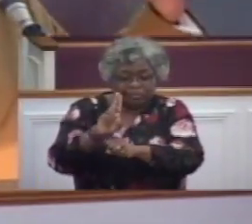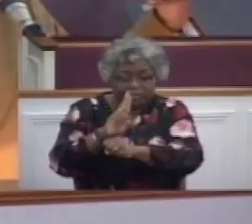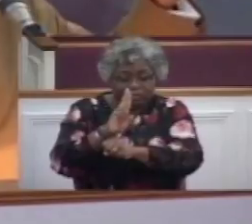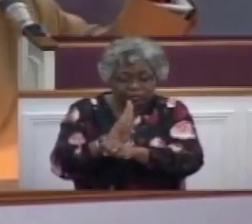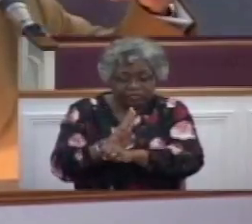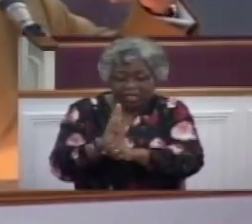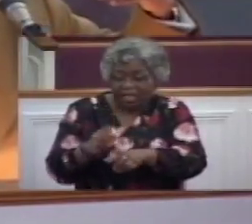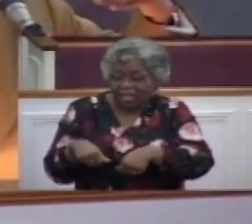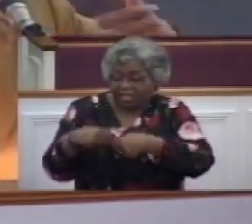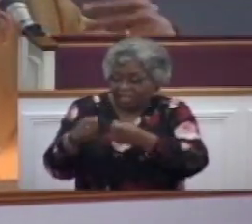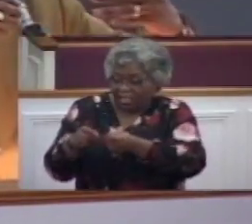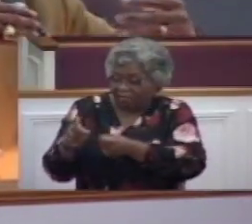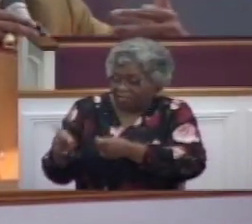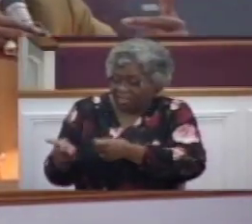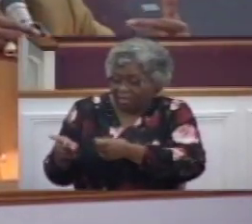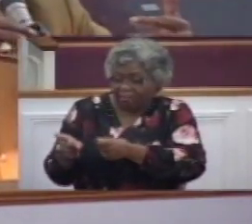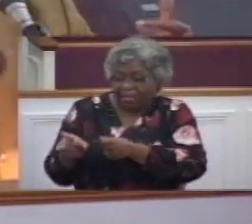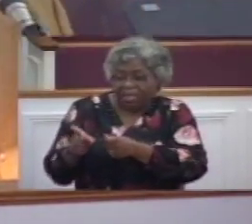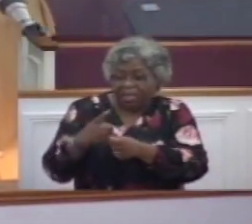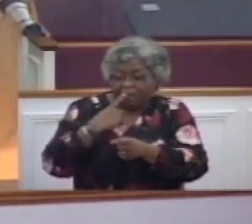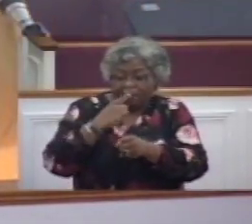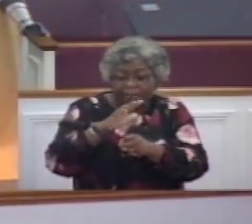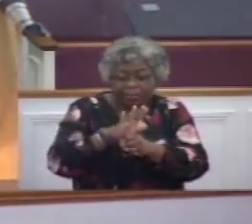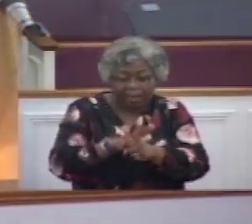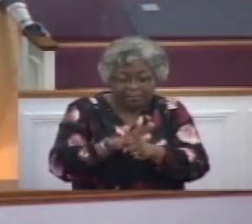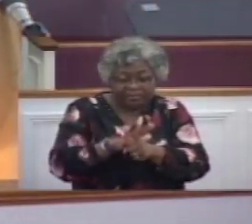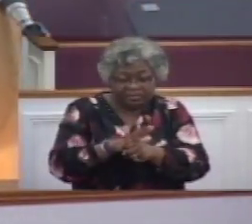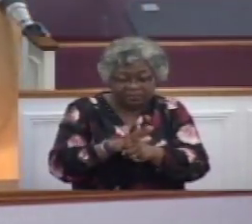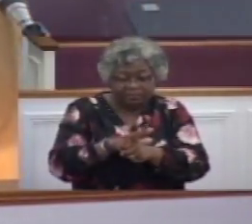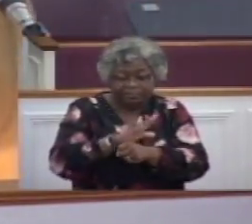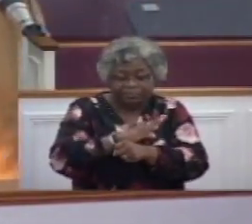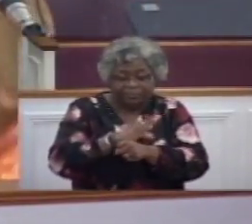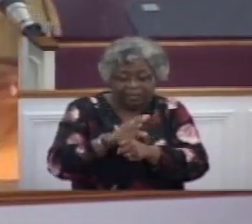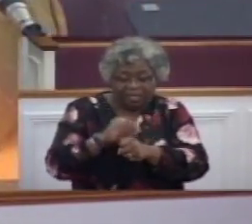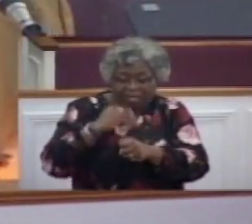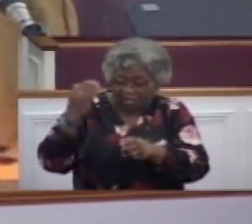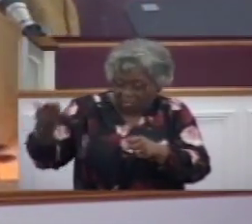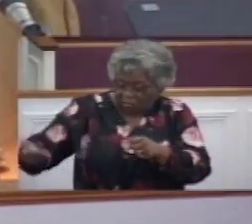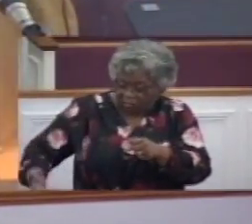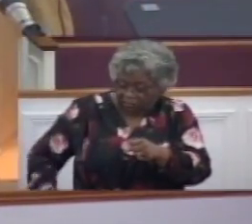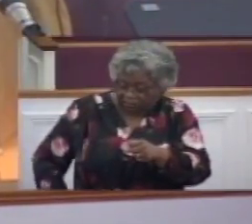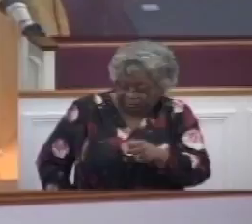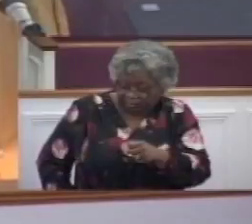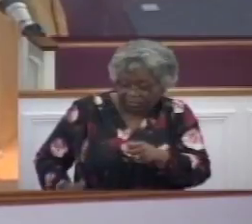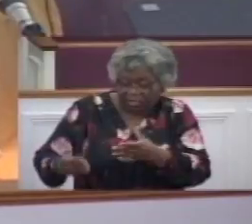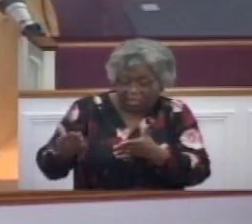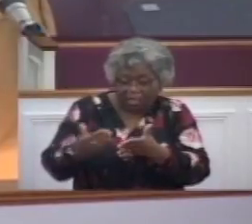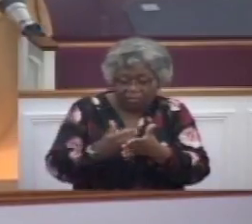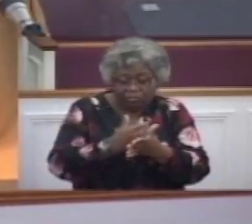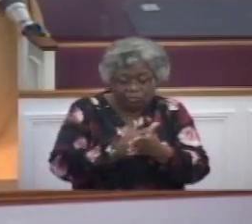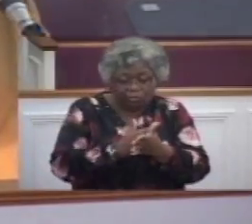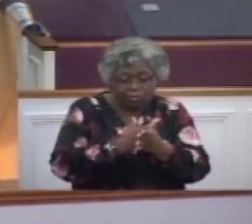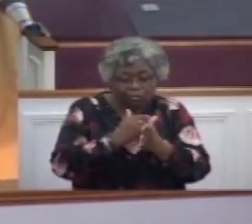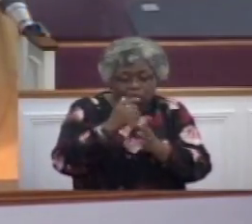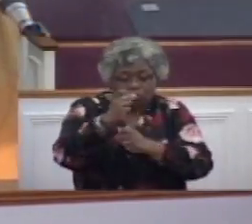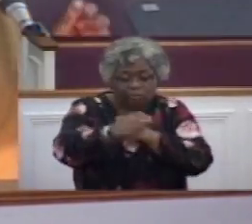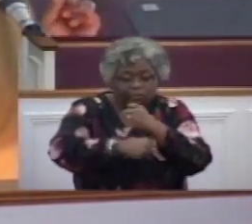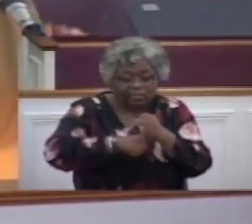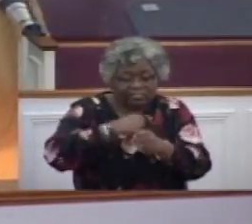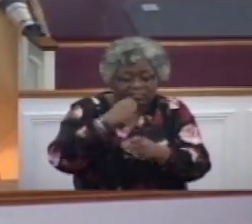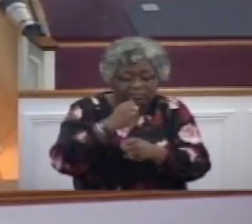and gave him a promise and ushered in a new dispensation.